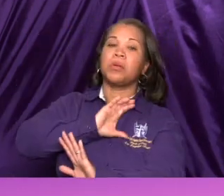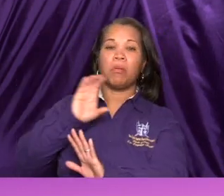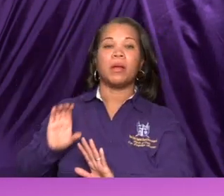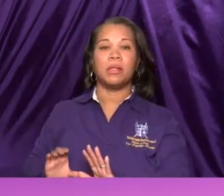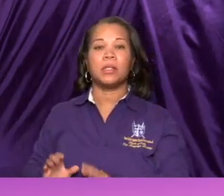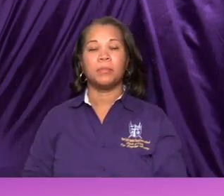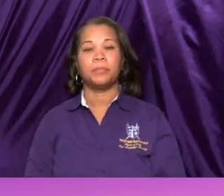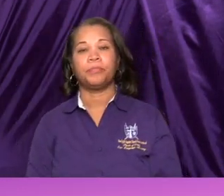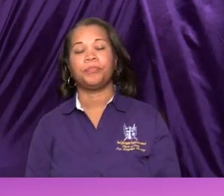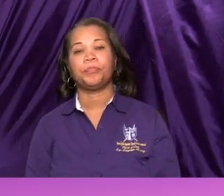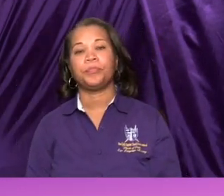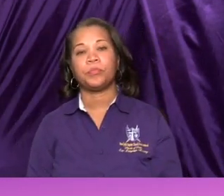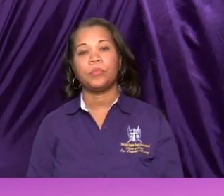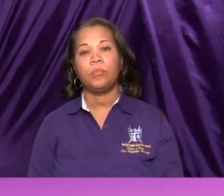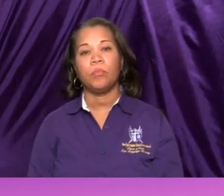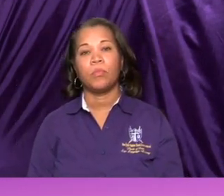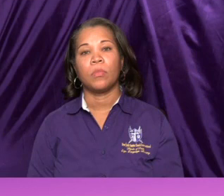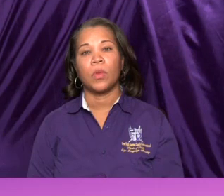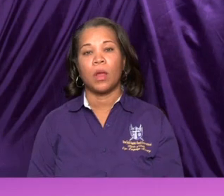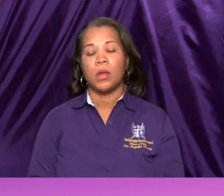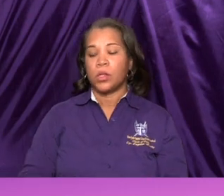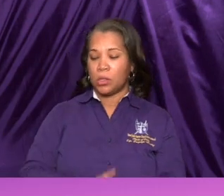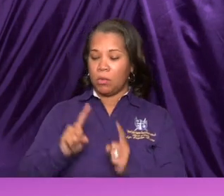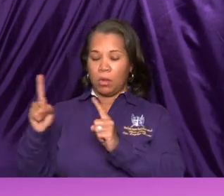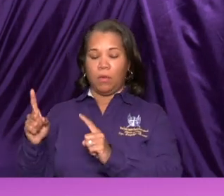And I didn't give my life over in the church.